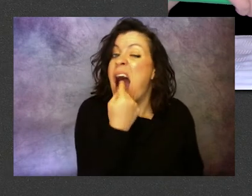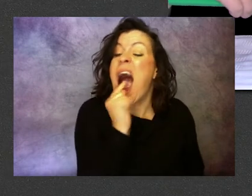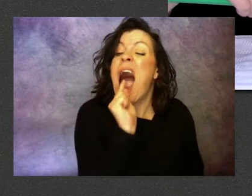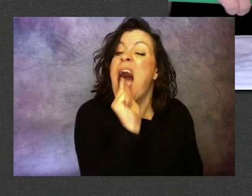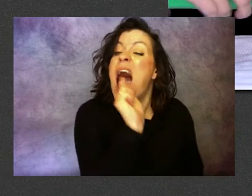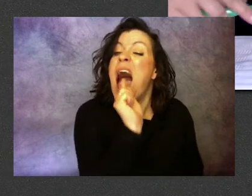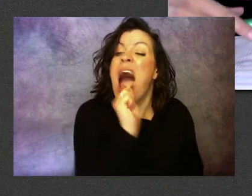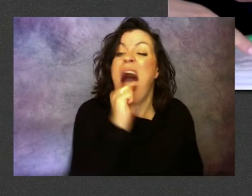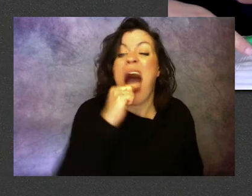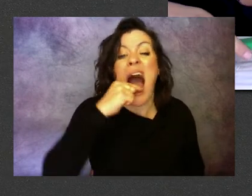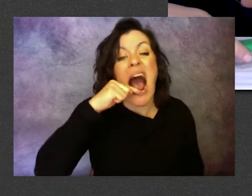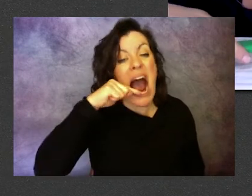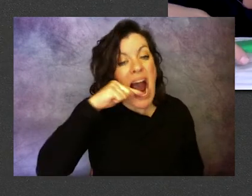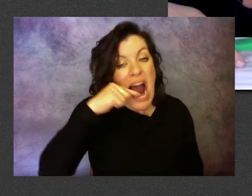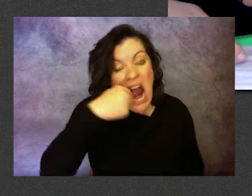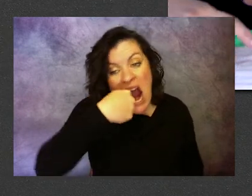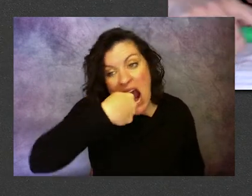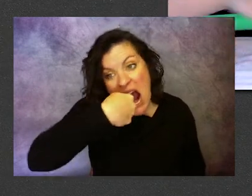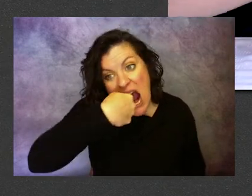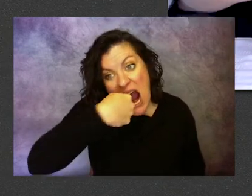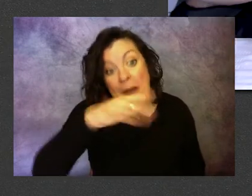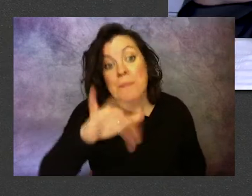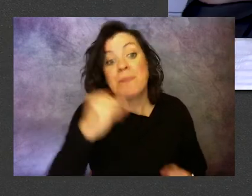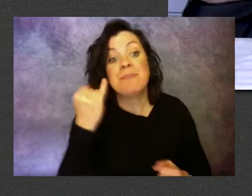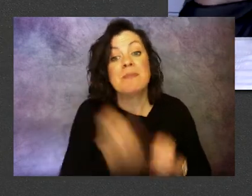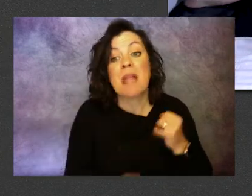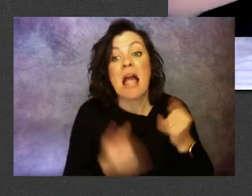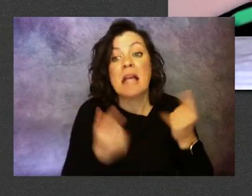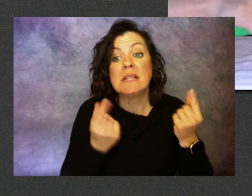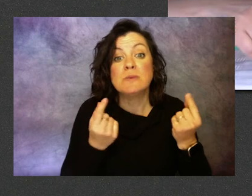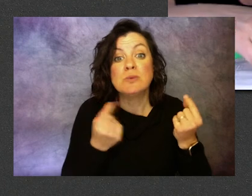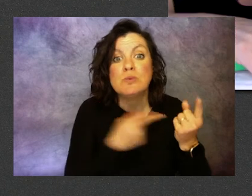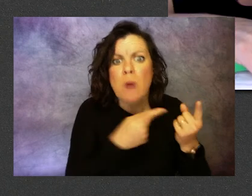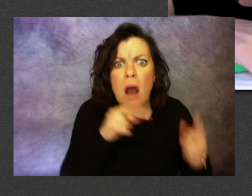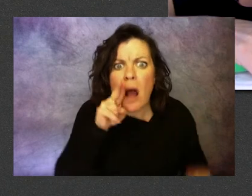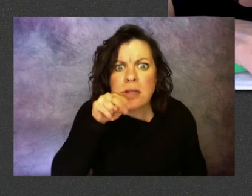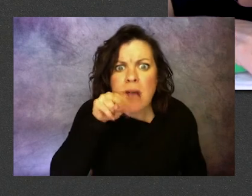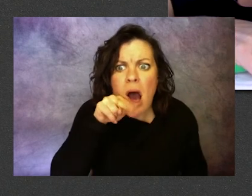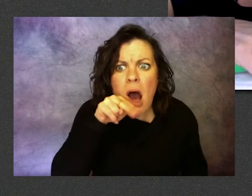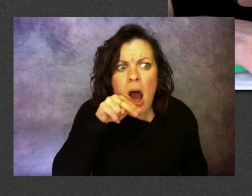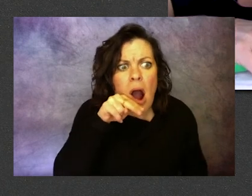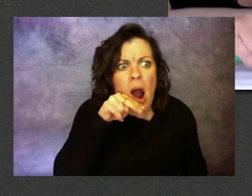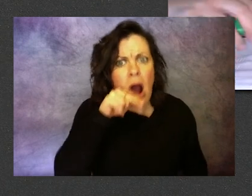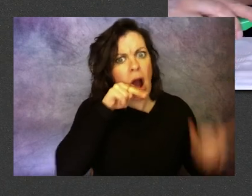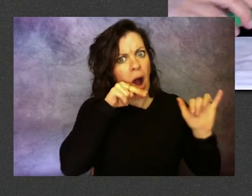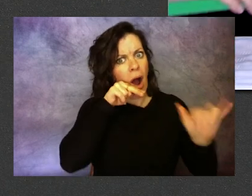bottom. And the last thing is you want to make sure you brush